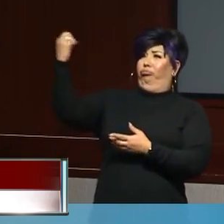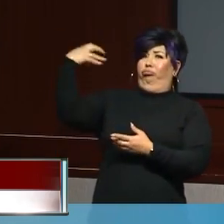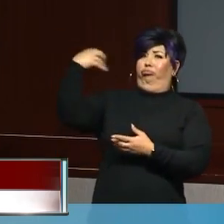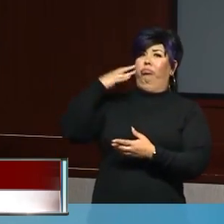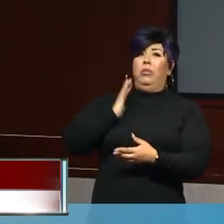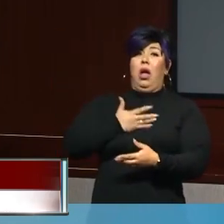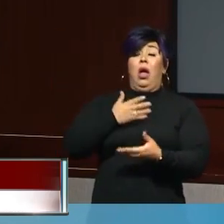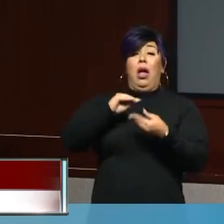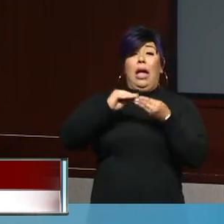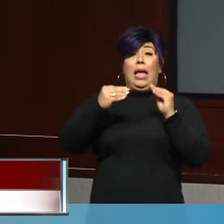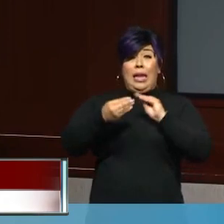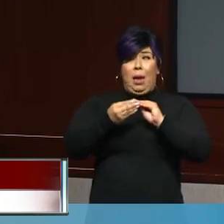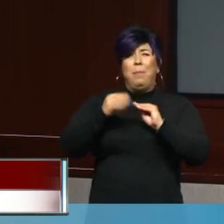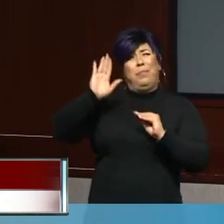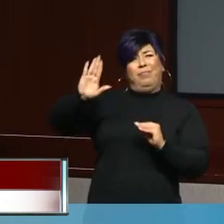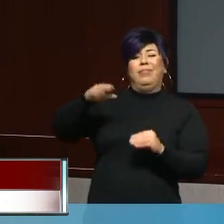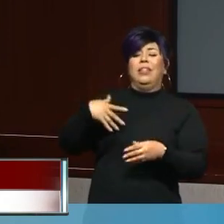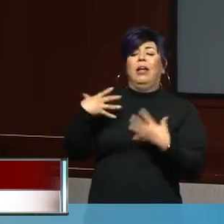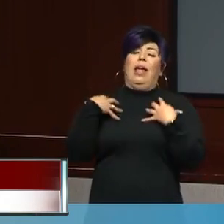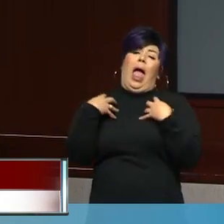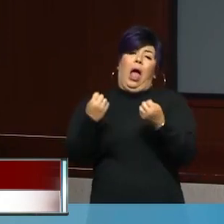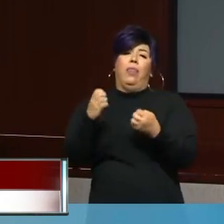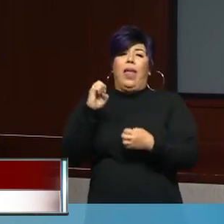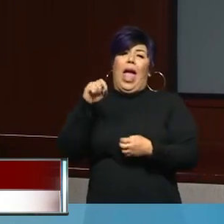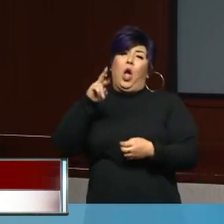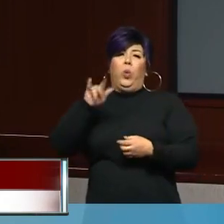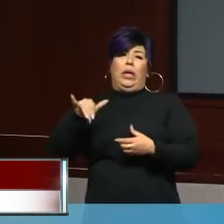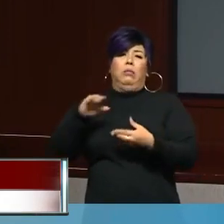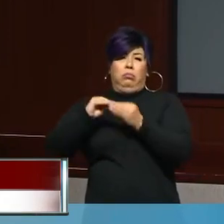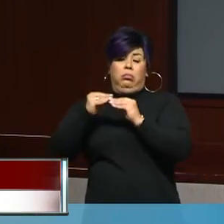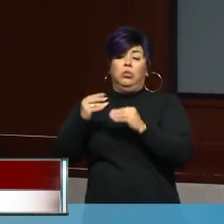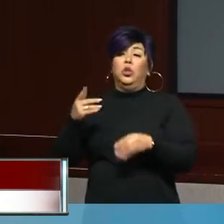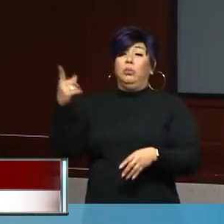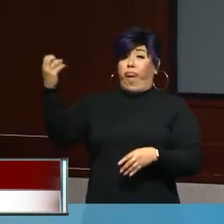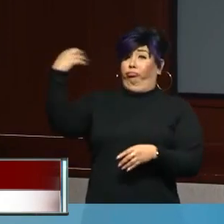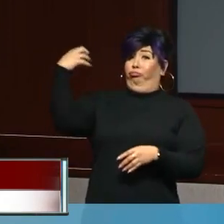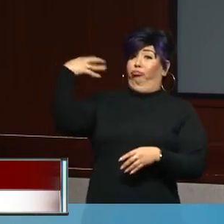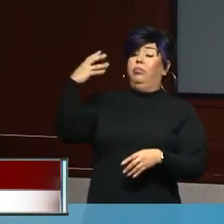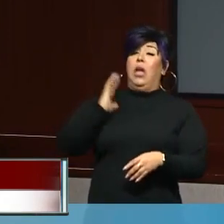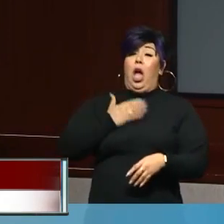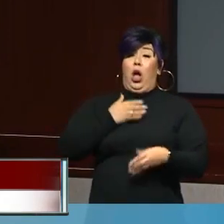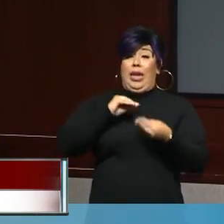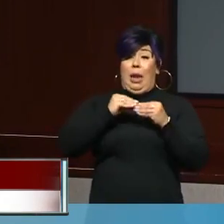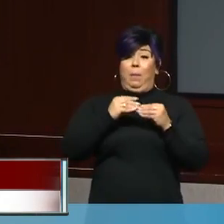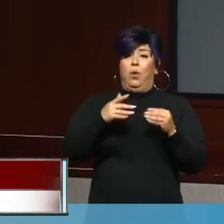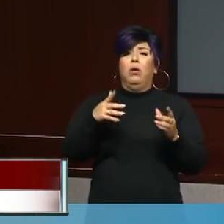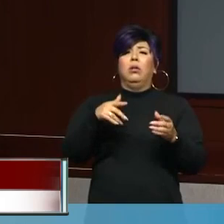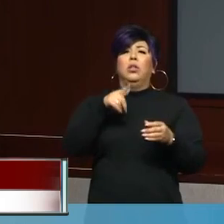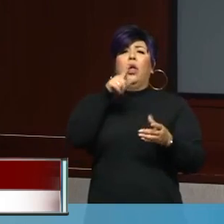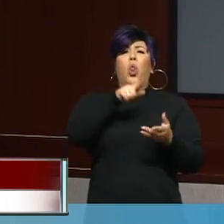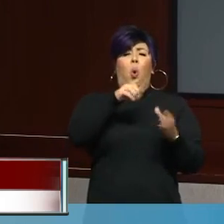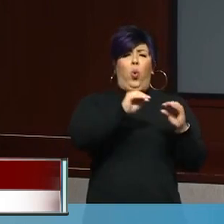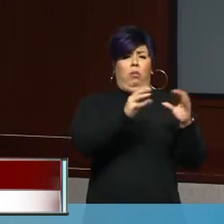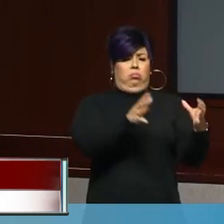to go along with this health equity metric, and we were told that our health equity metric within this lowest quartile was at